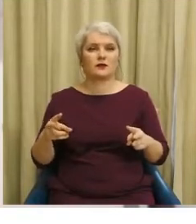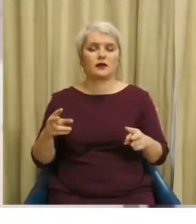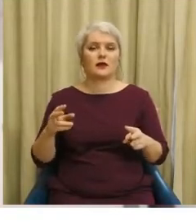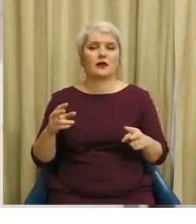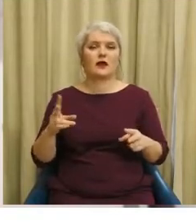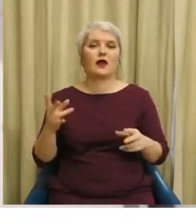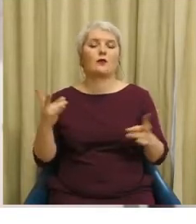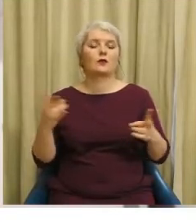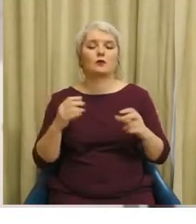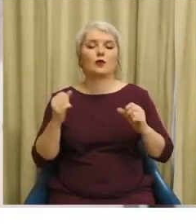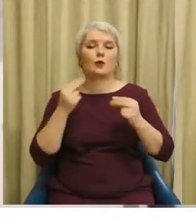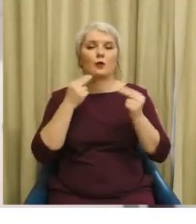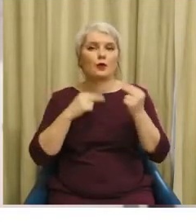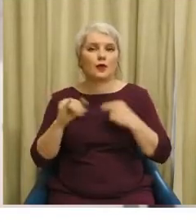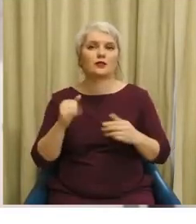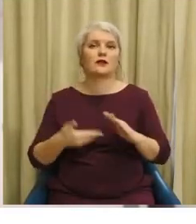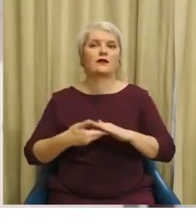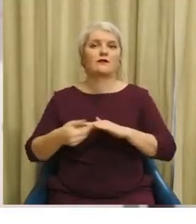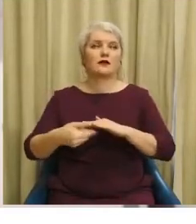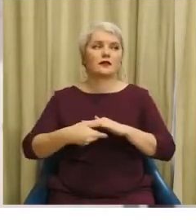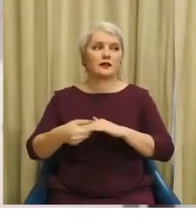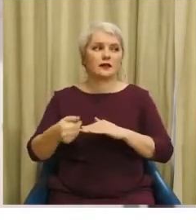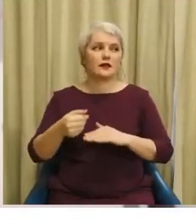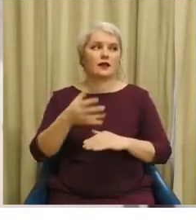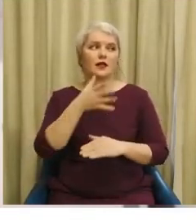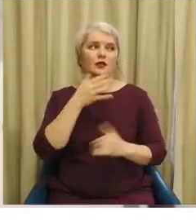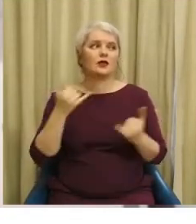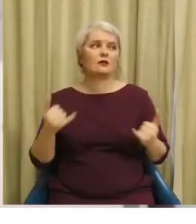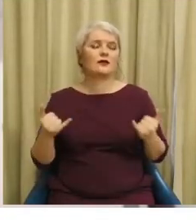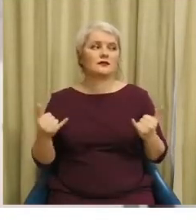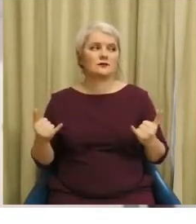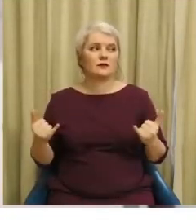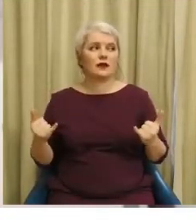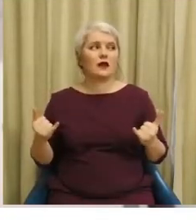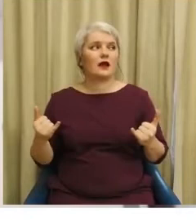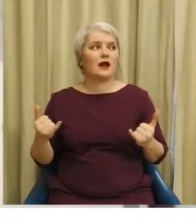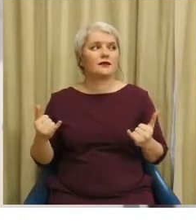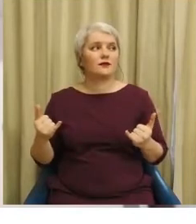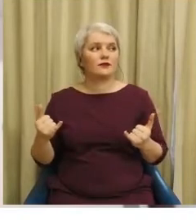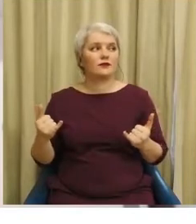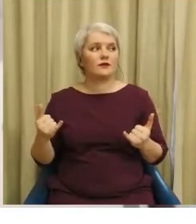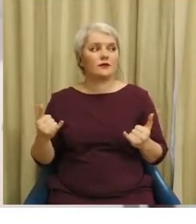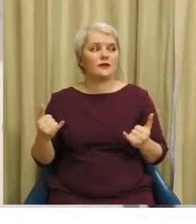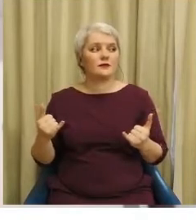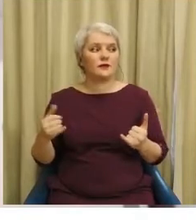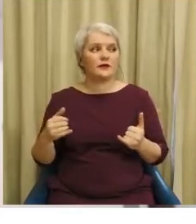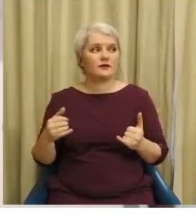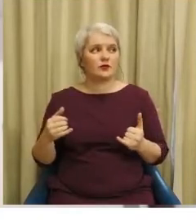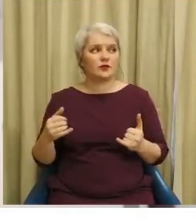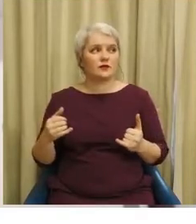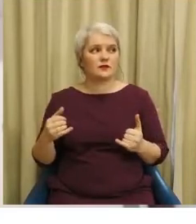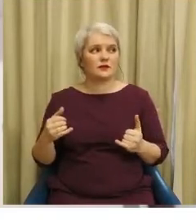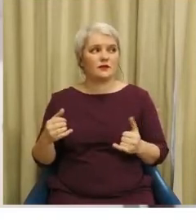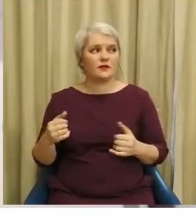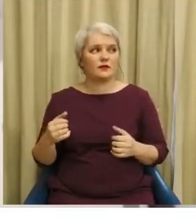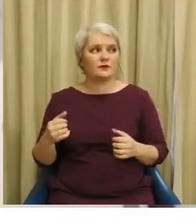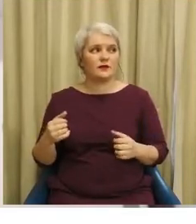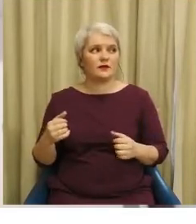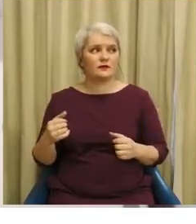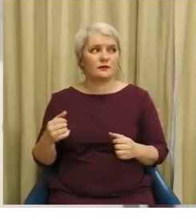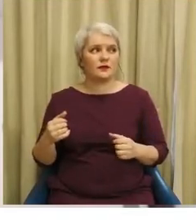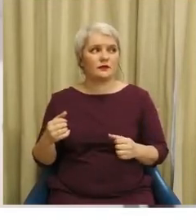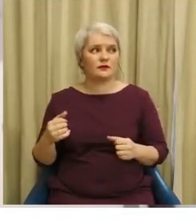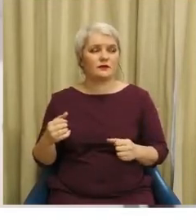say that before, when we talk about some policies, for us, problem was to find a